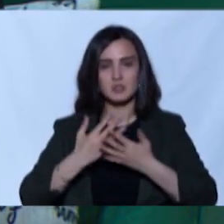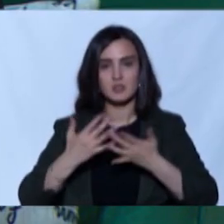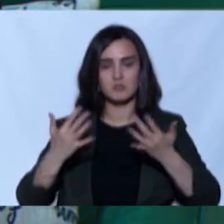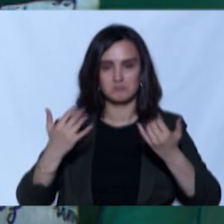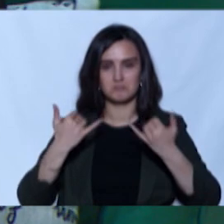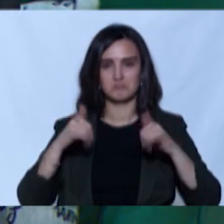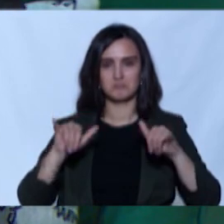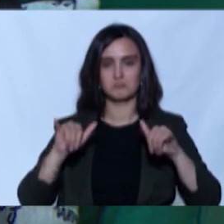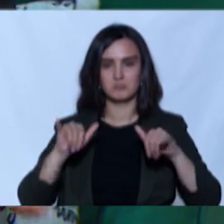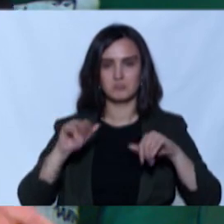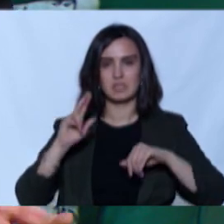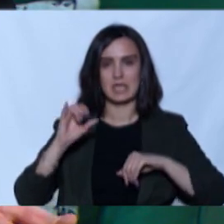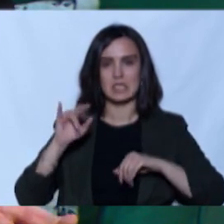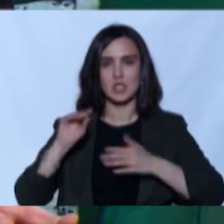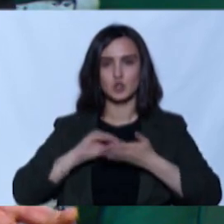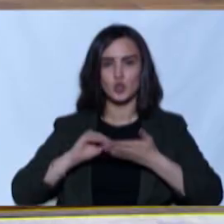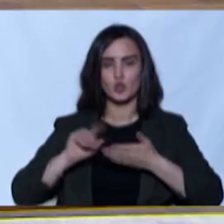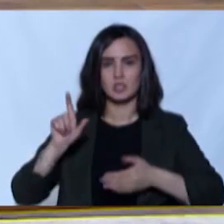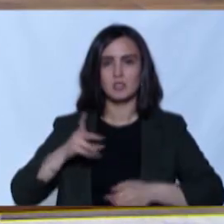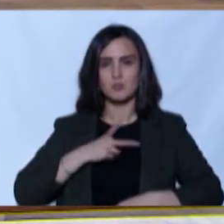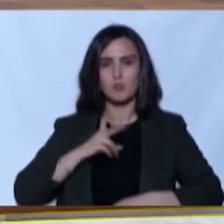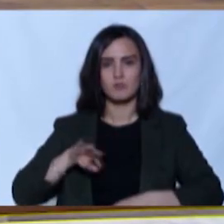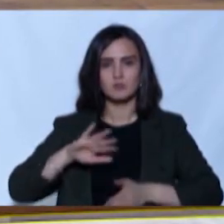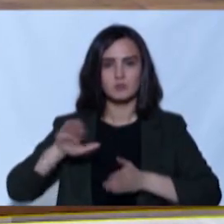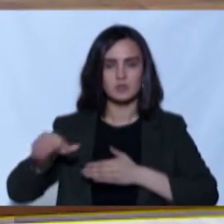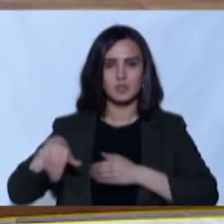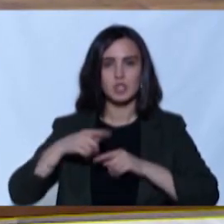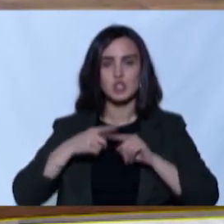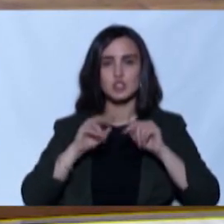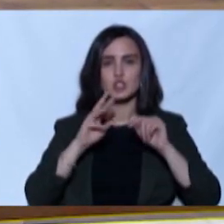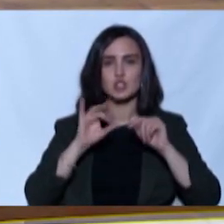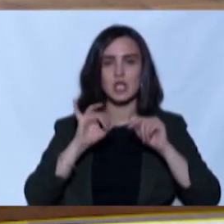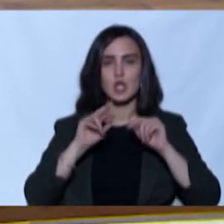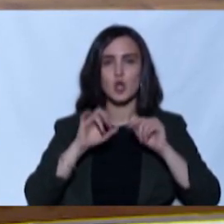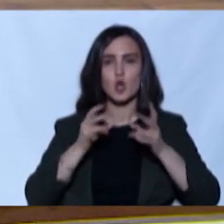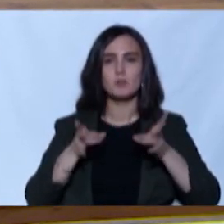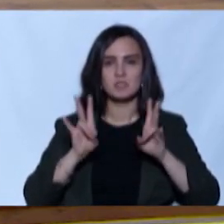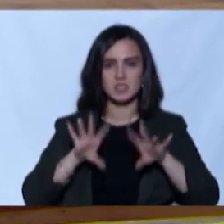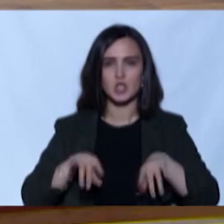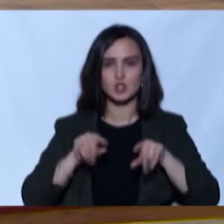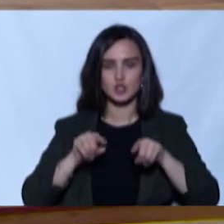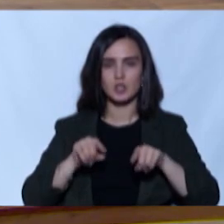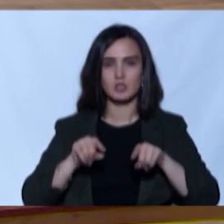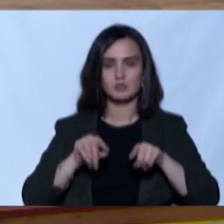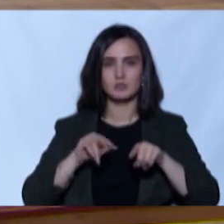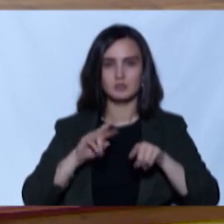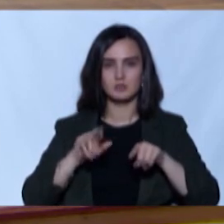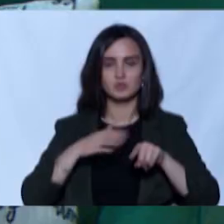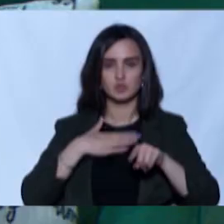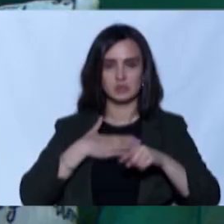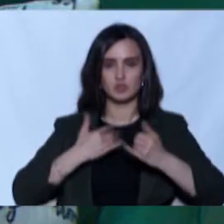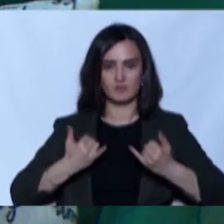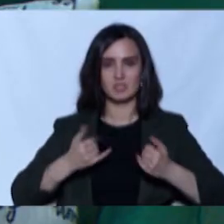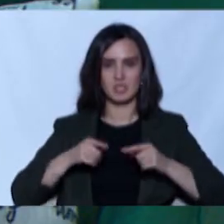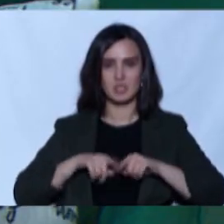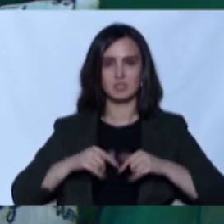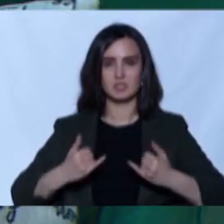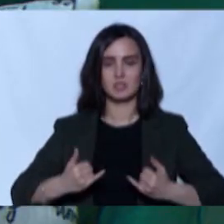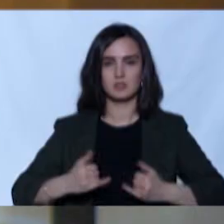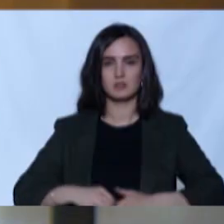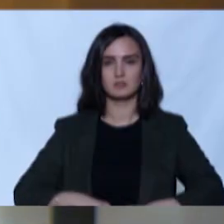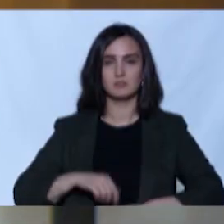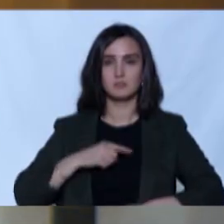while Arthur Conan Doyle has passed away, the soul of Sherlock Holmes has lived on and is still with us today. As